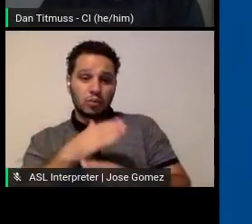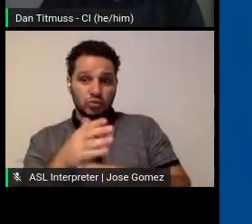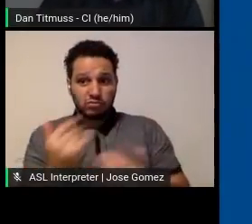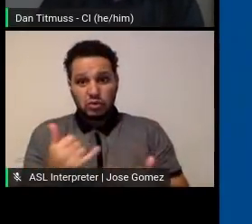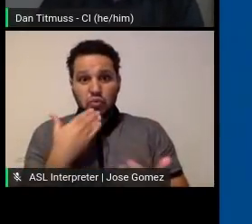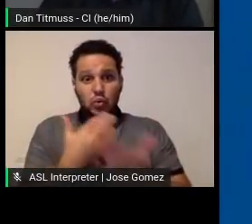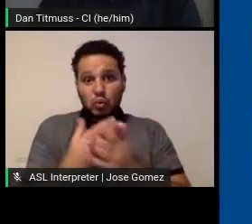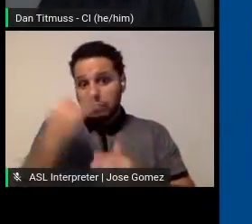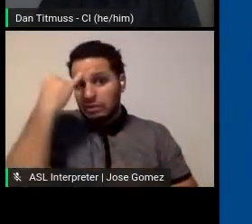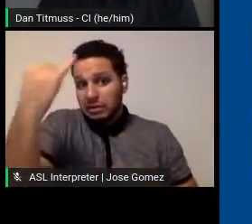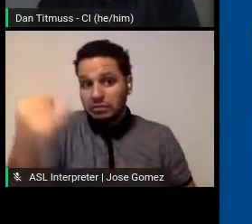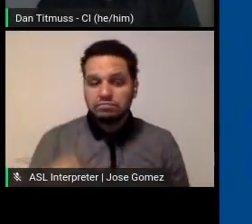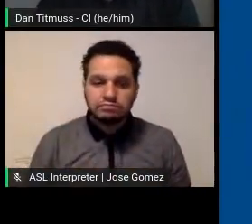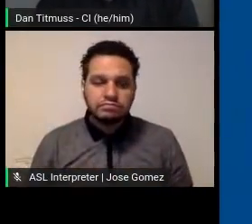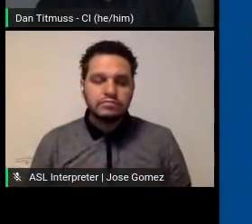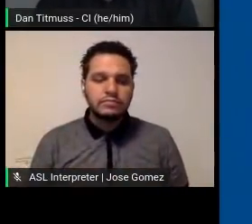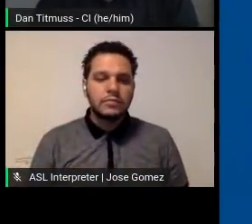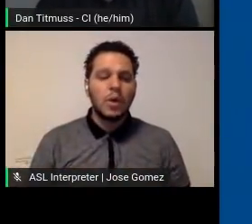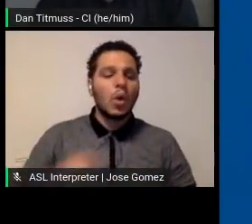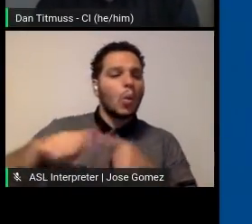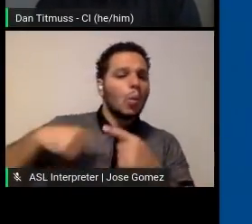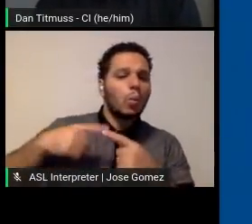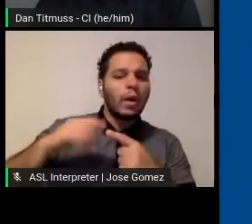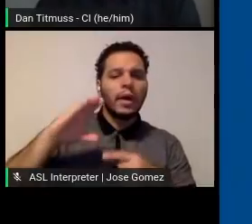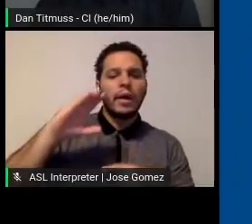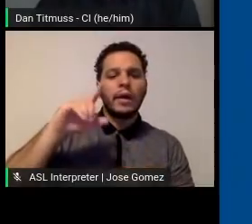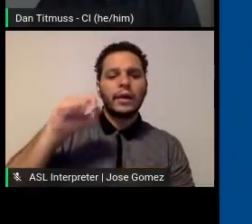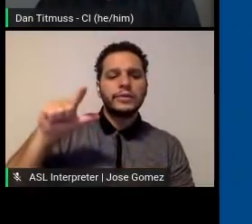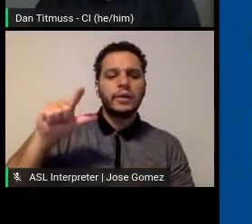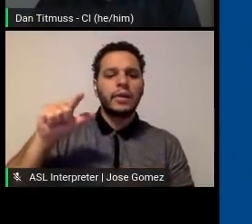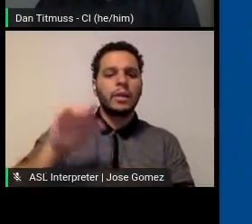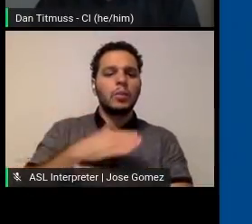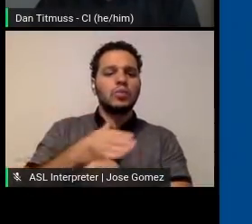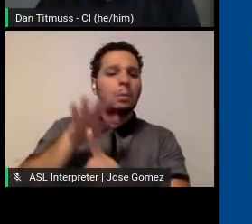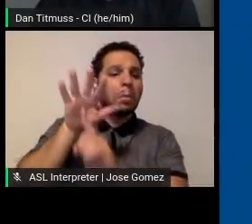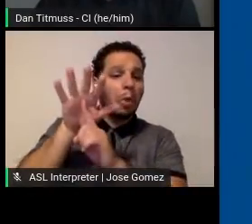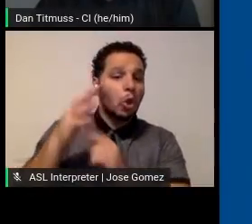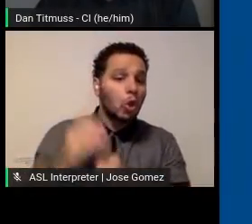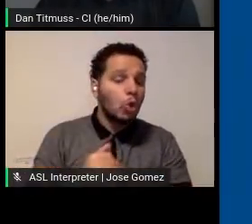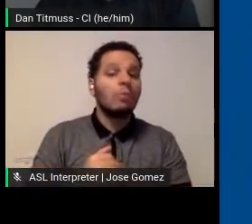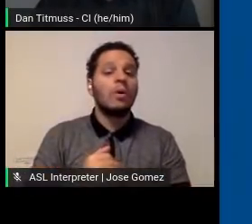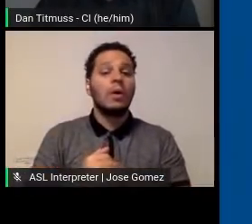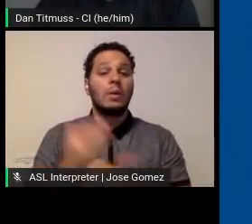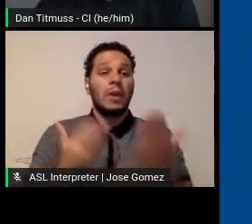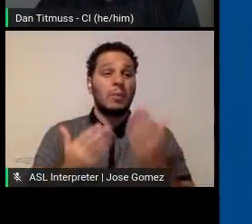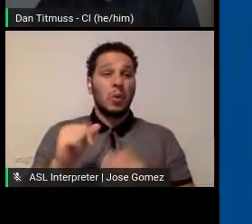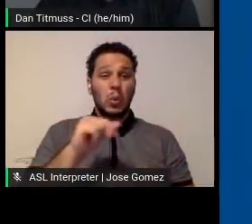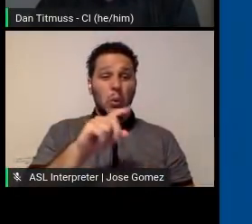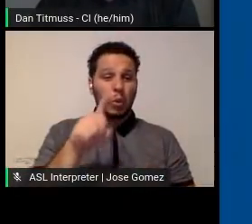more. When was classical music popular? So even like questions that you wouldn't think